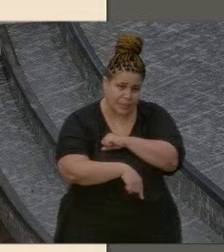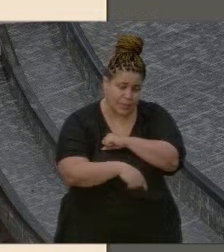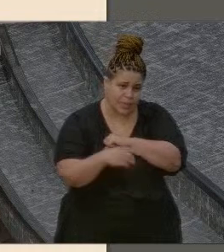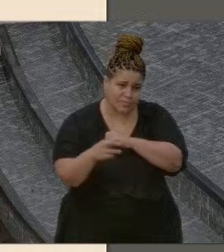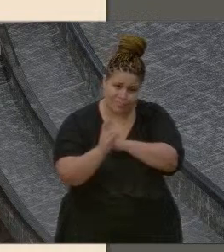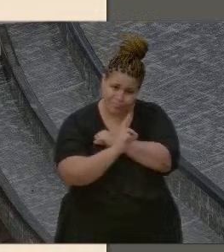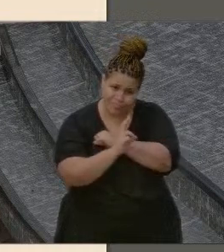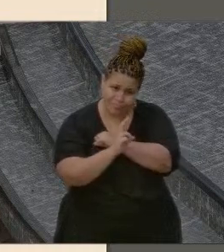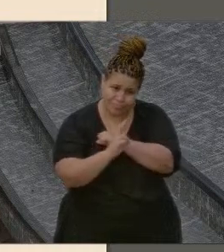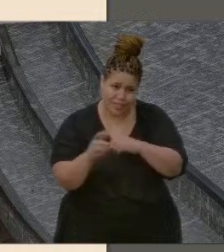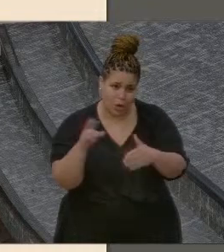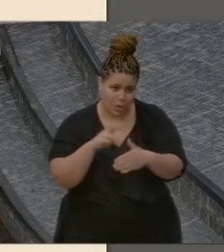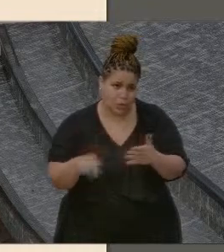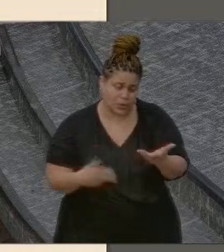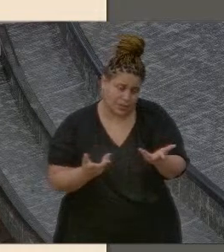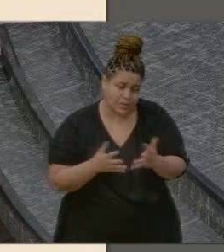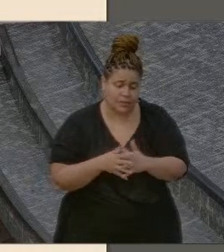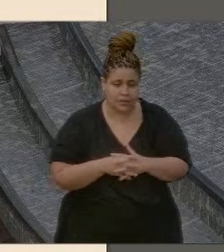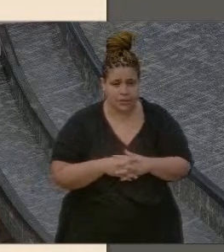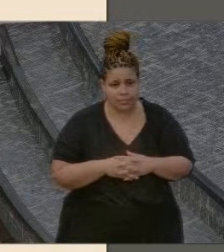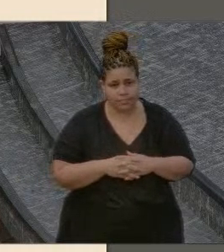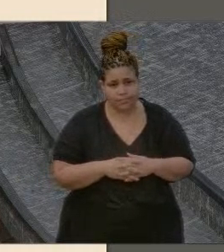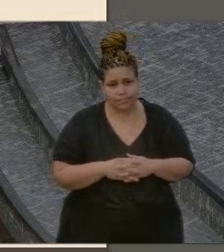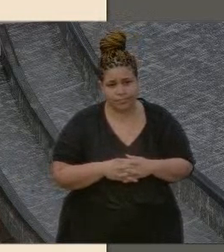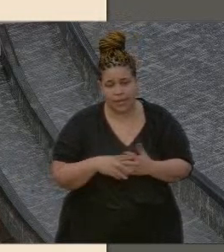more about that in a second.